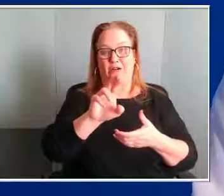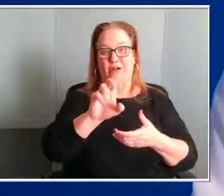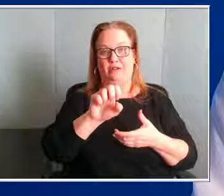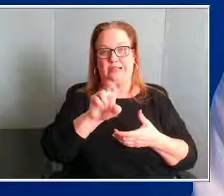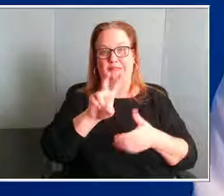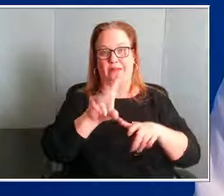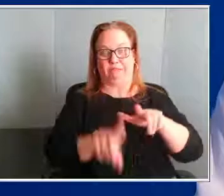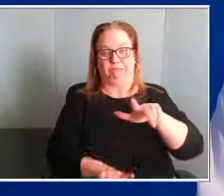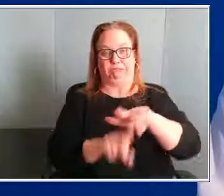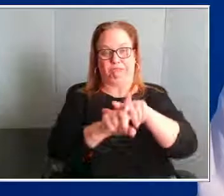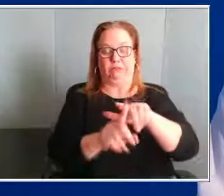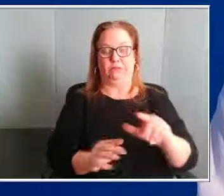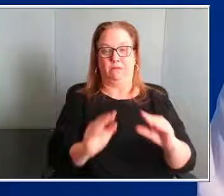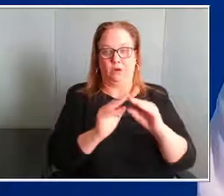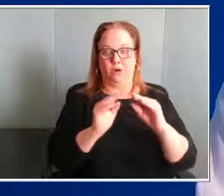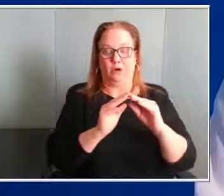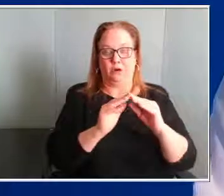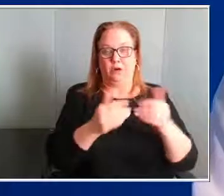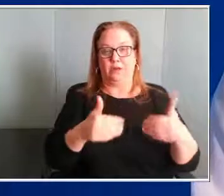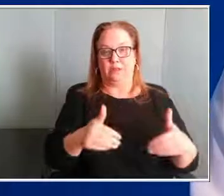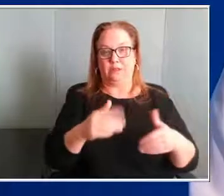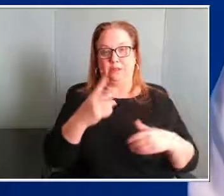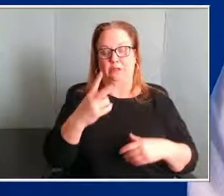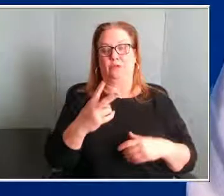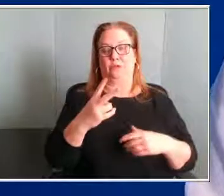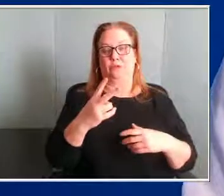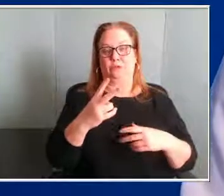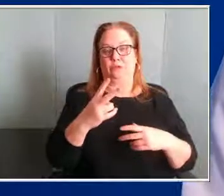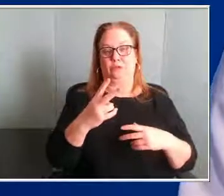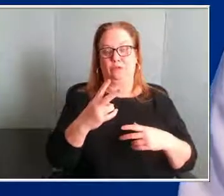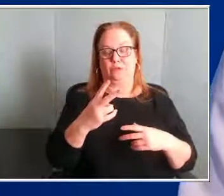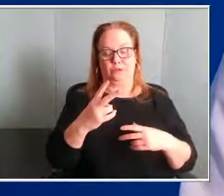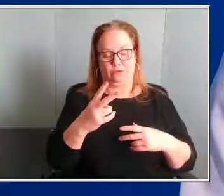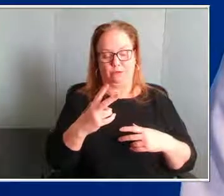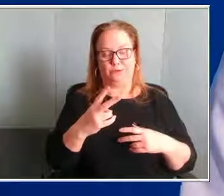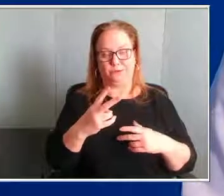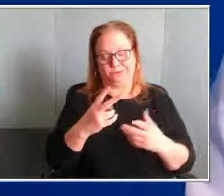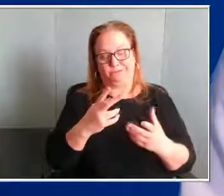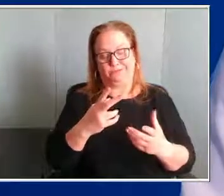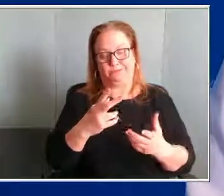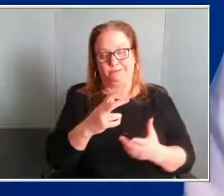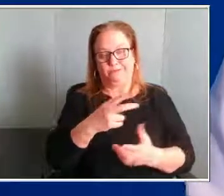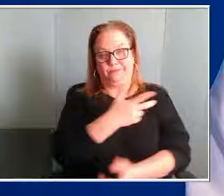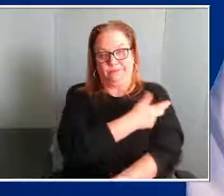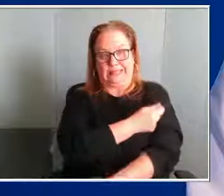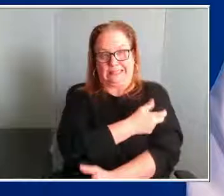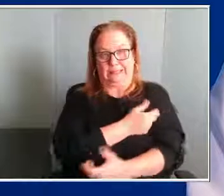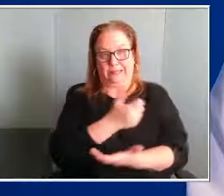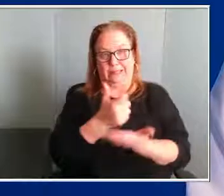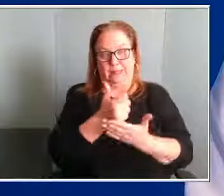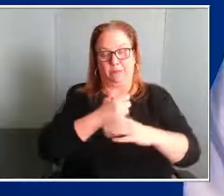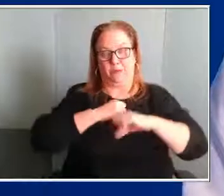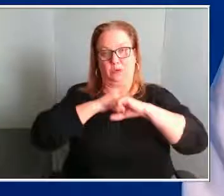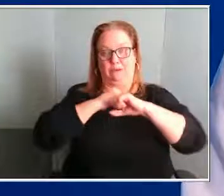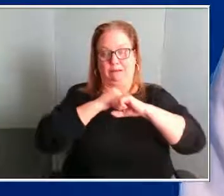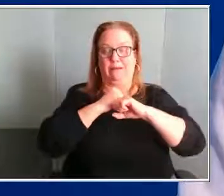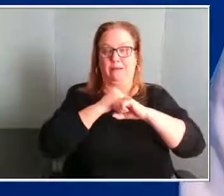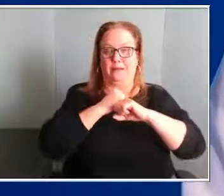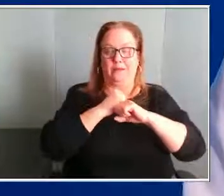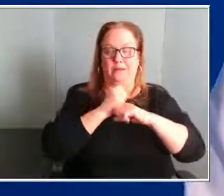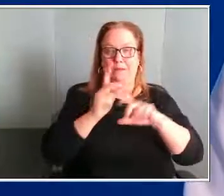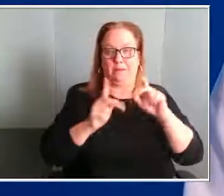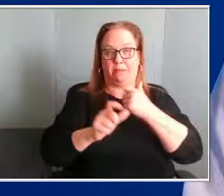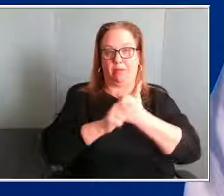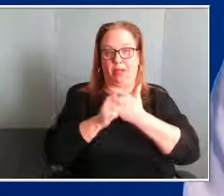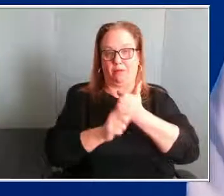prevalent, this will be 2 things in our armamentarium that we can use to help protect those people most at risk